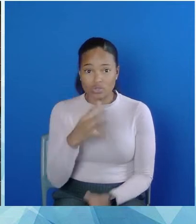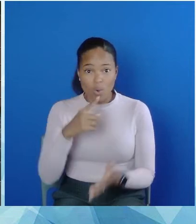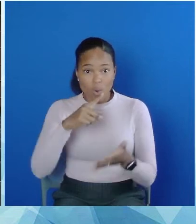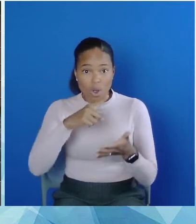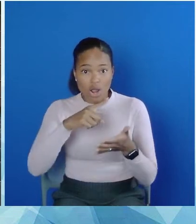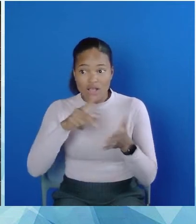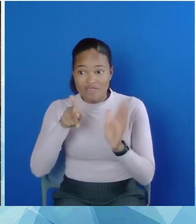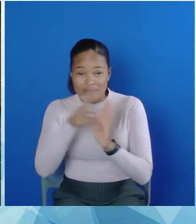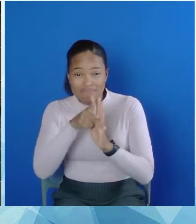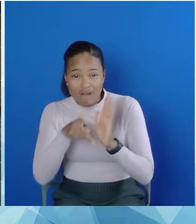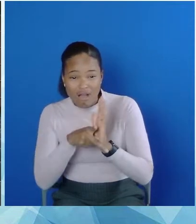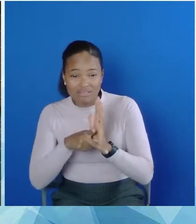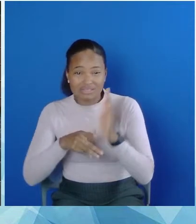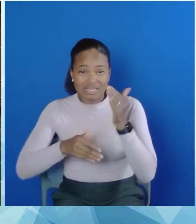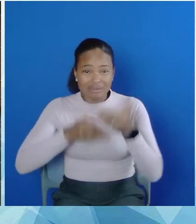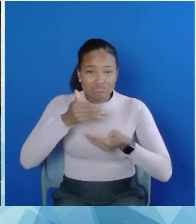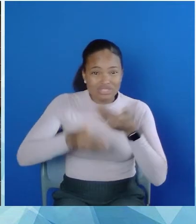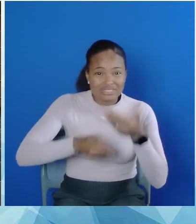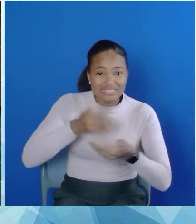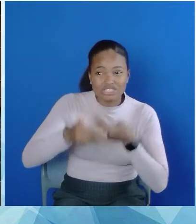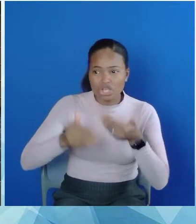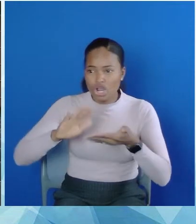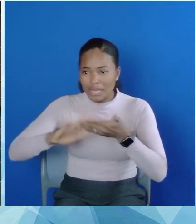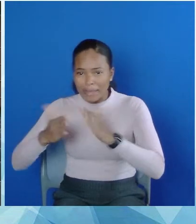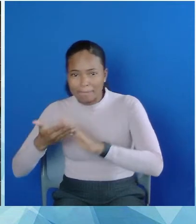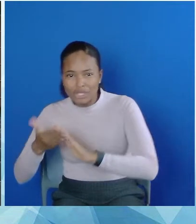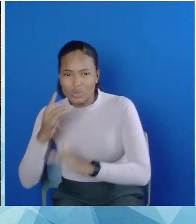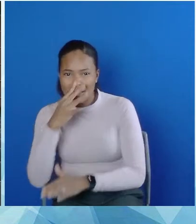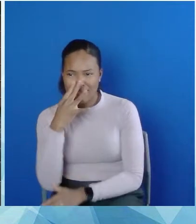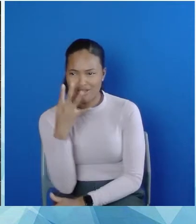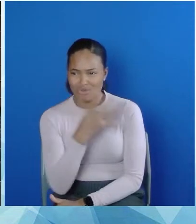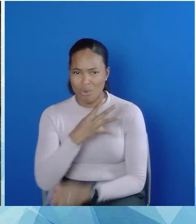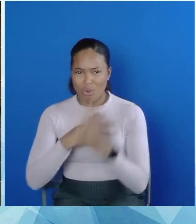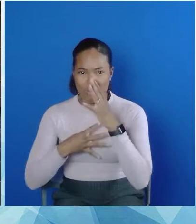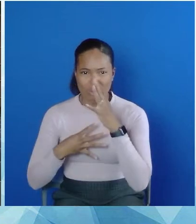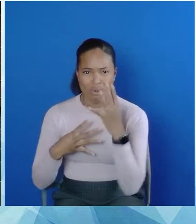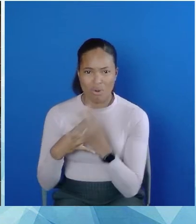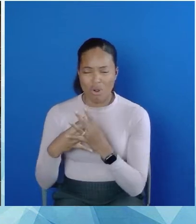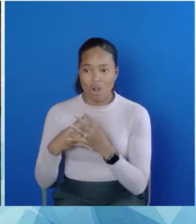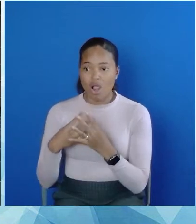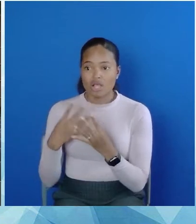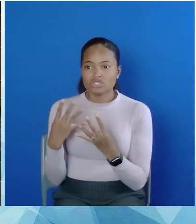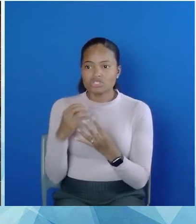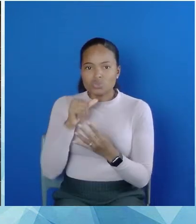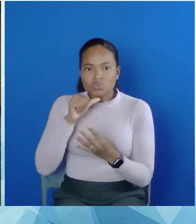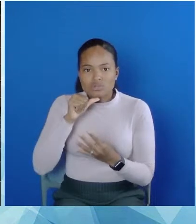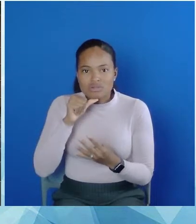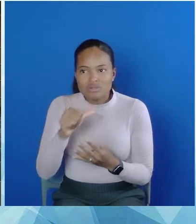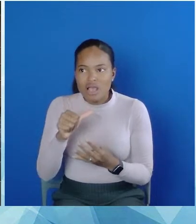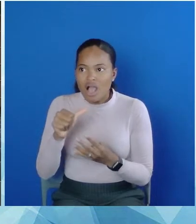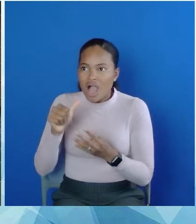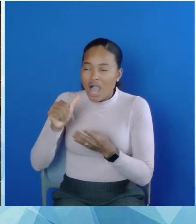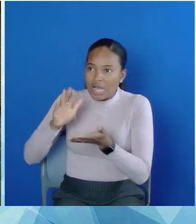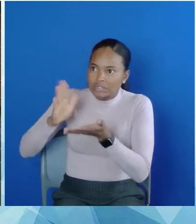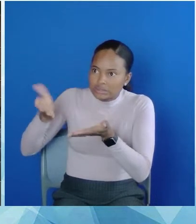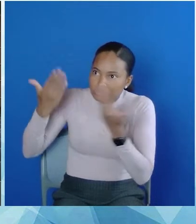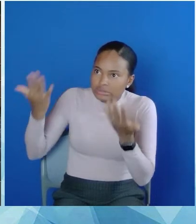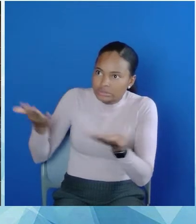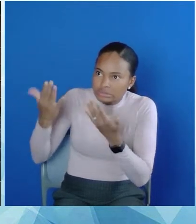and procedures, to not compel ADOA or whoever would be stopping you from getting her off of this